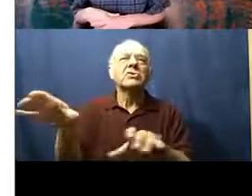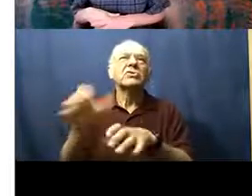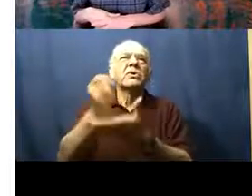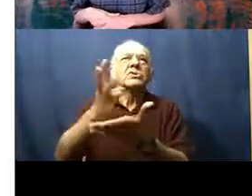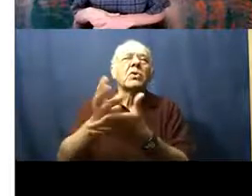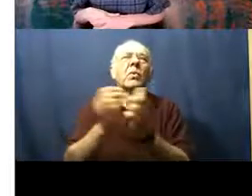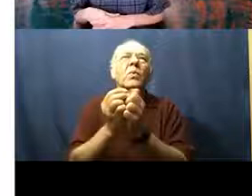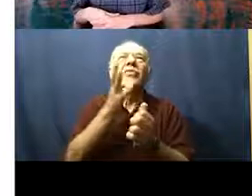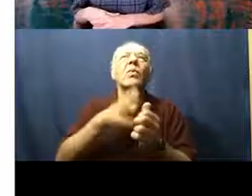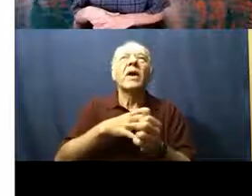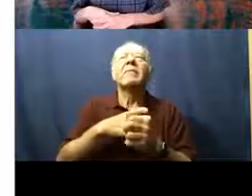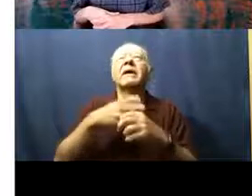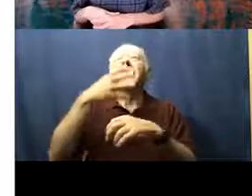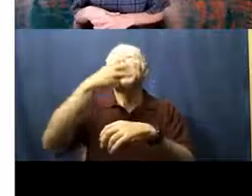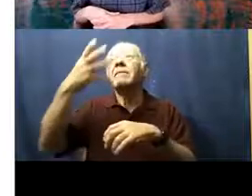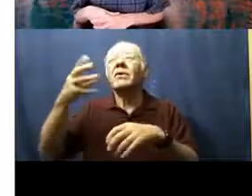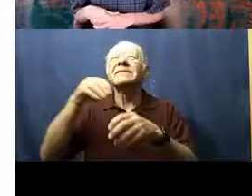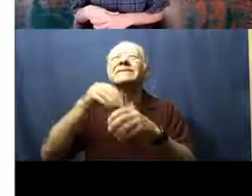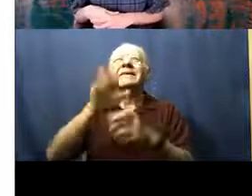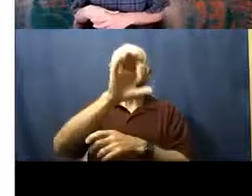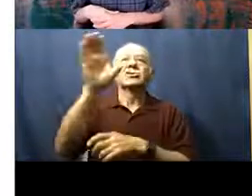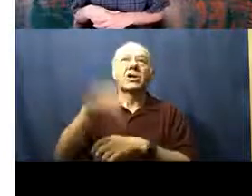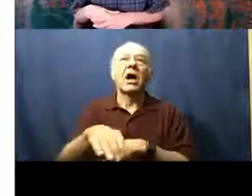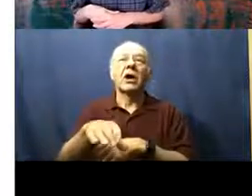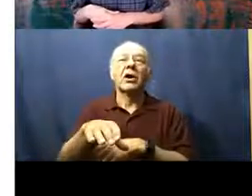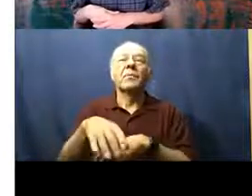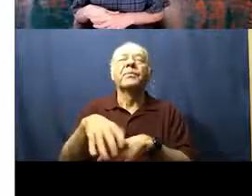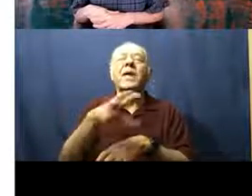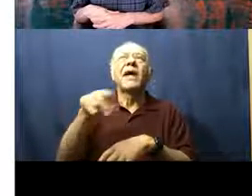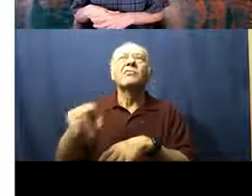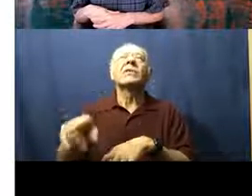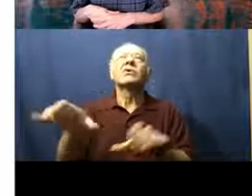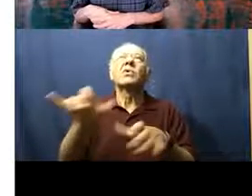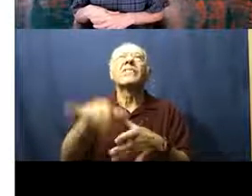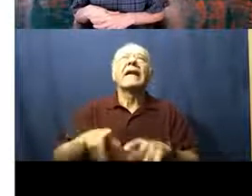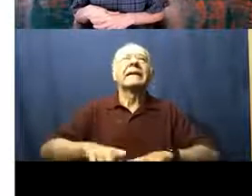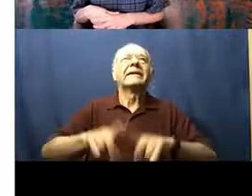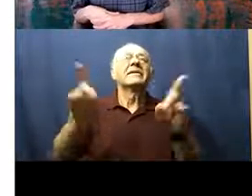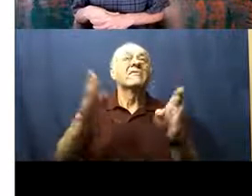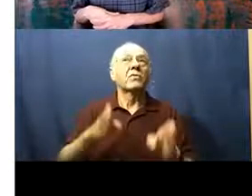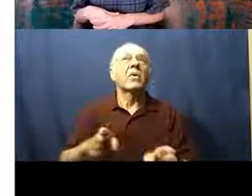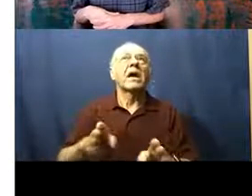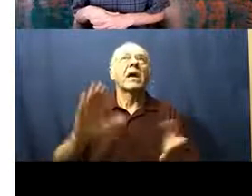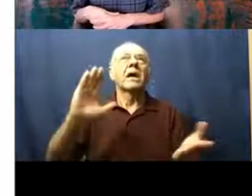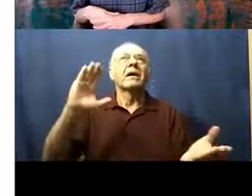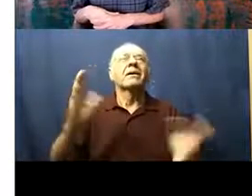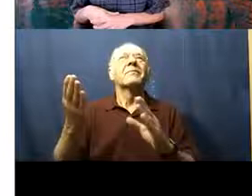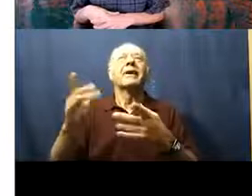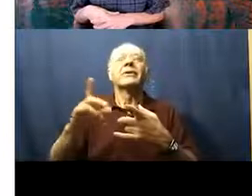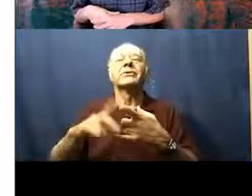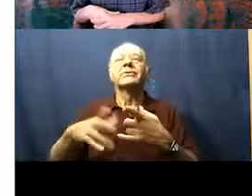with immigrants in Chicago, and really doing it differently than